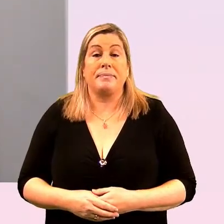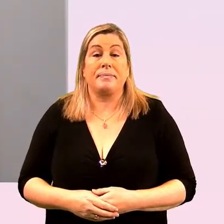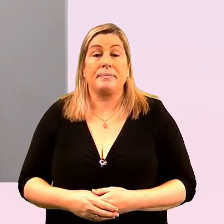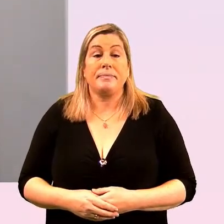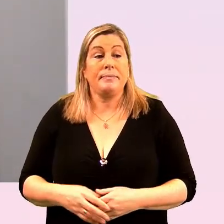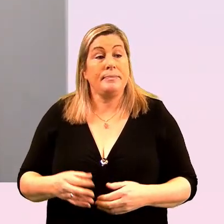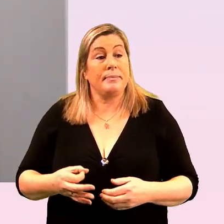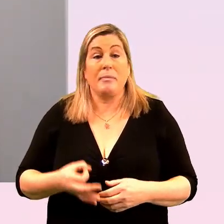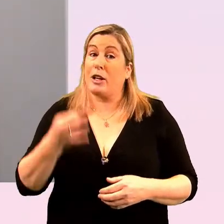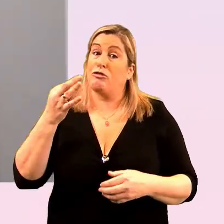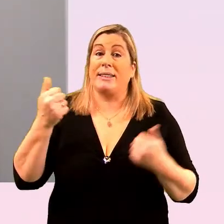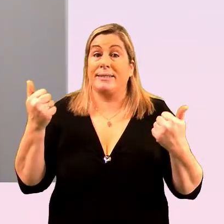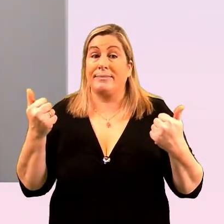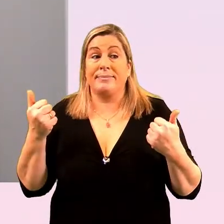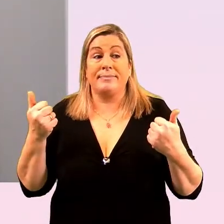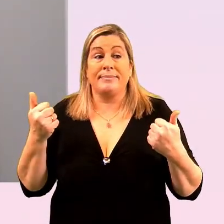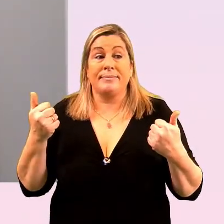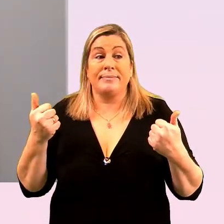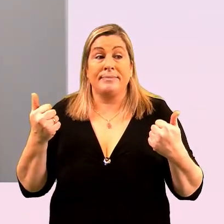Great.